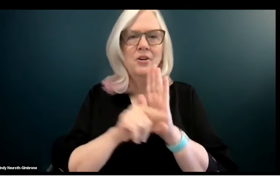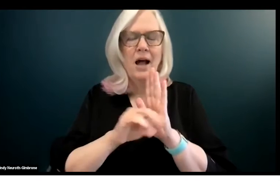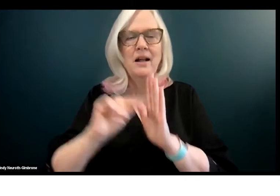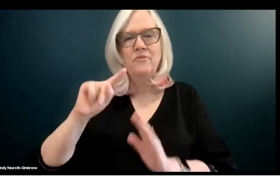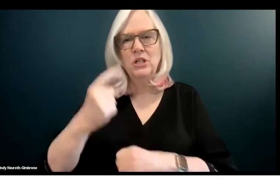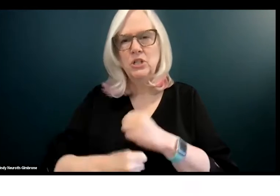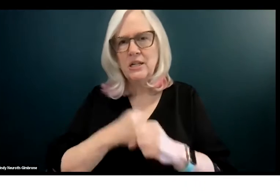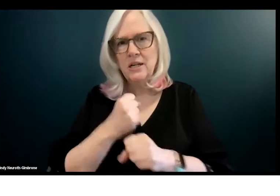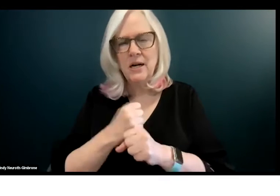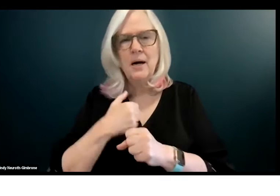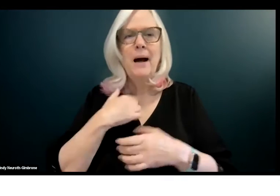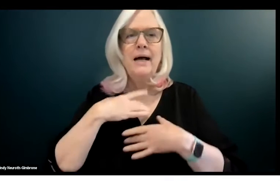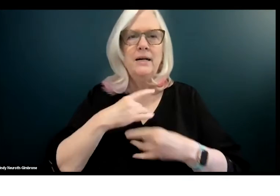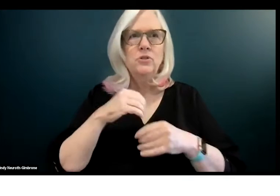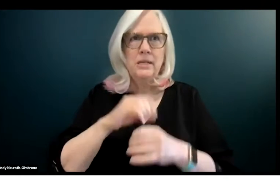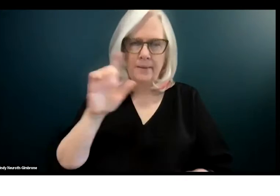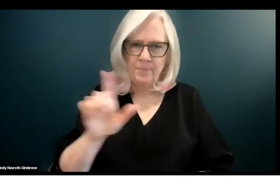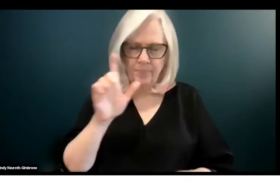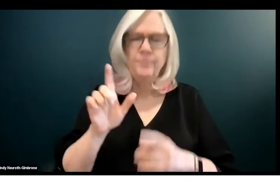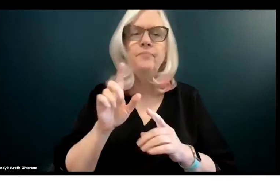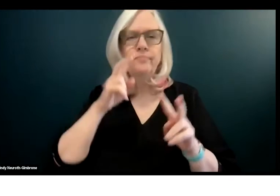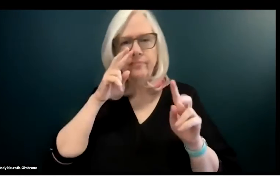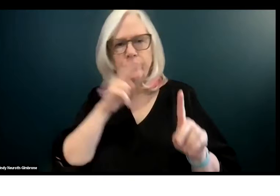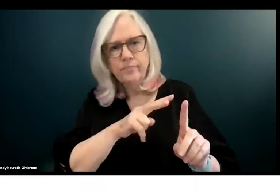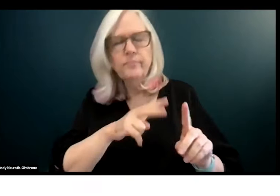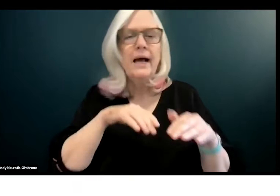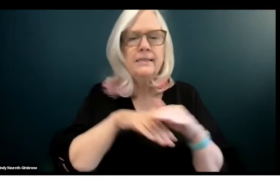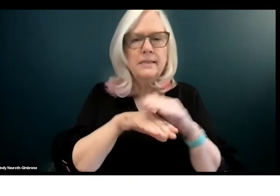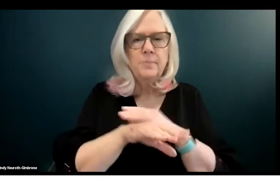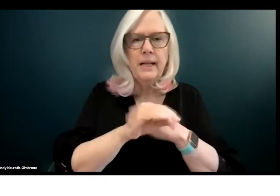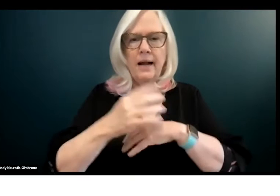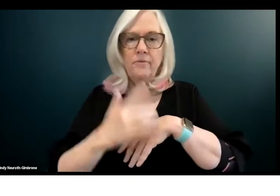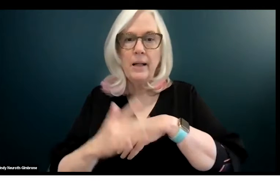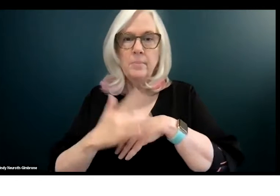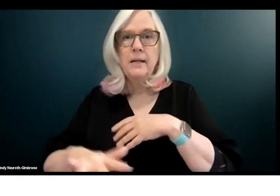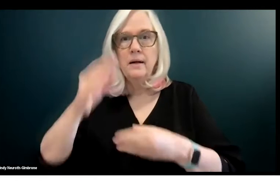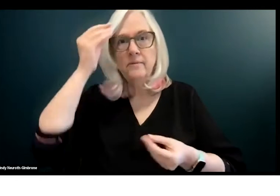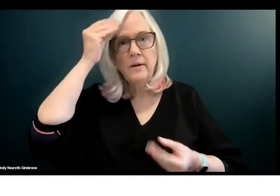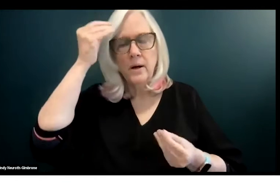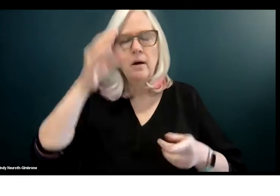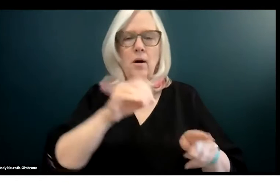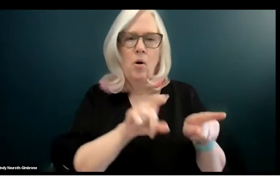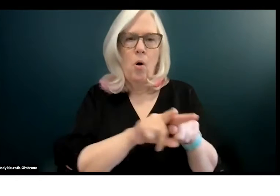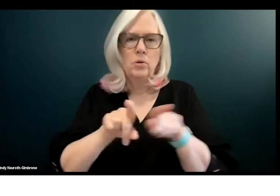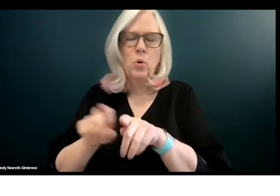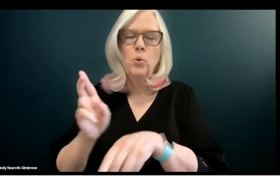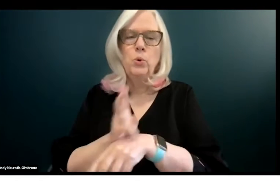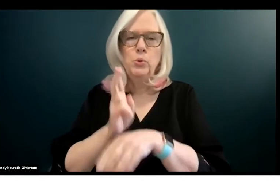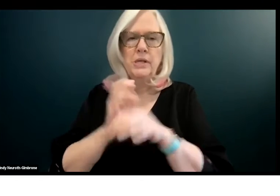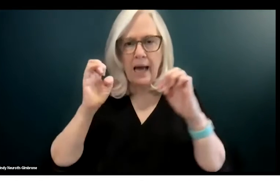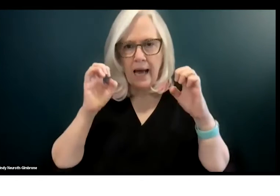interests in librarianship center around accessibility and availability of information, as well as using education to build